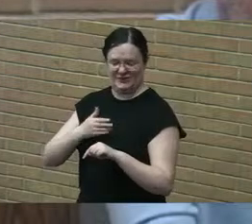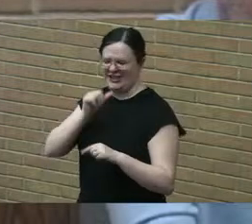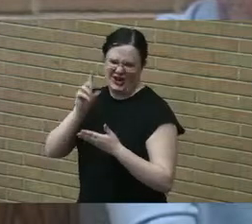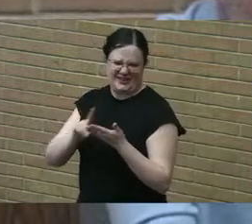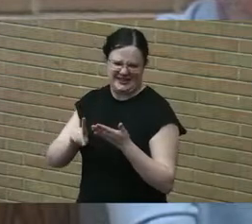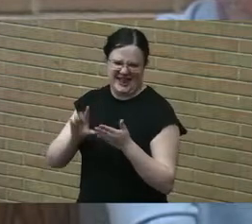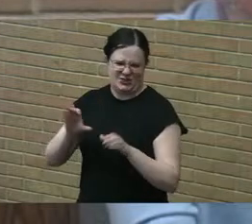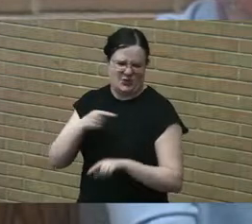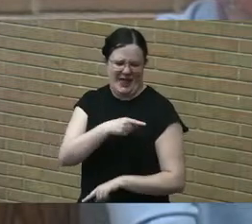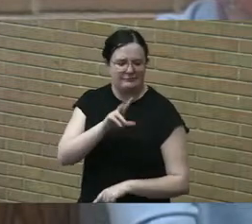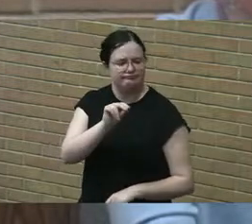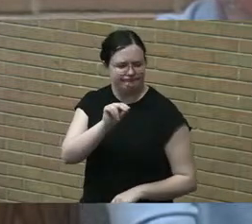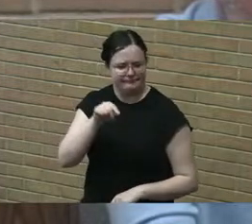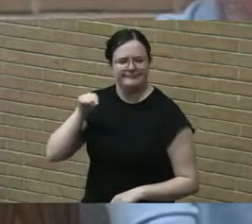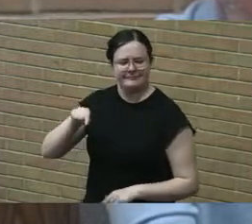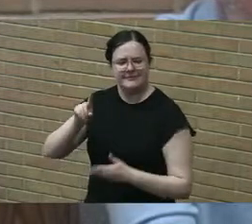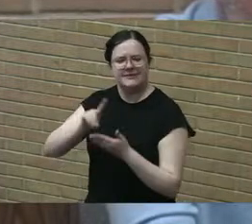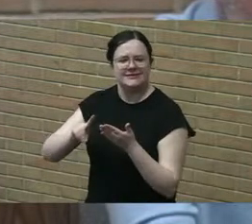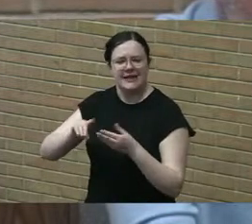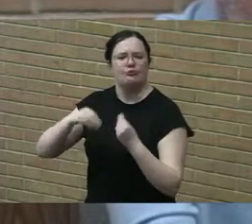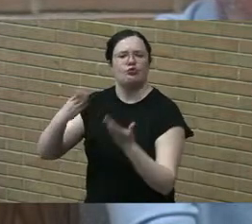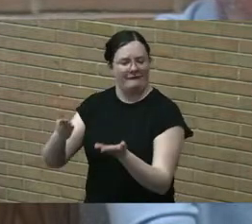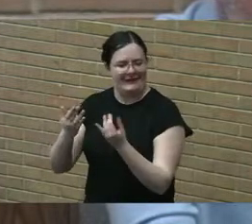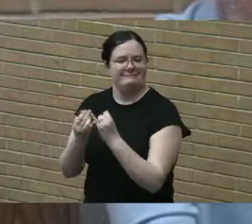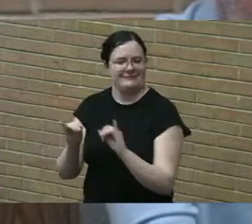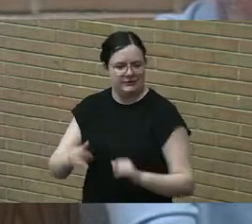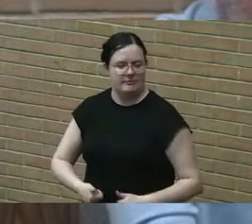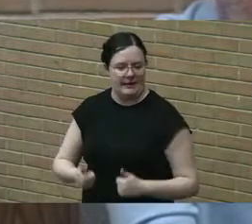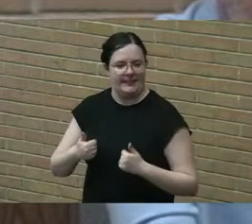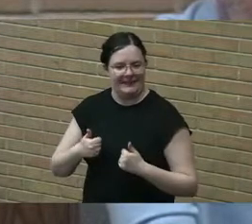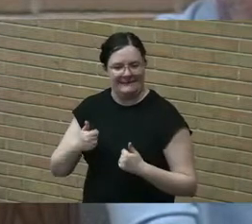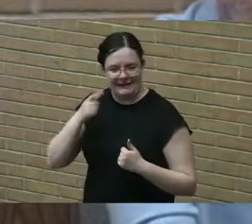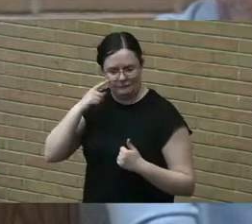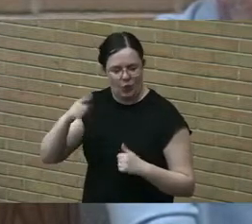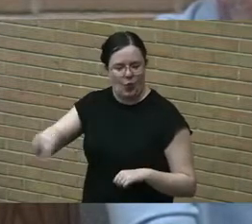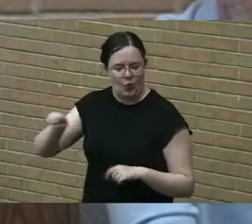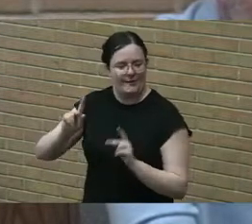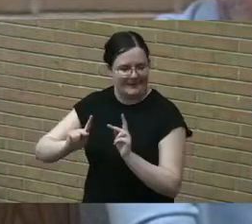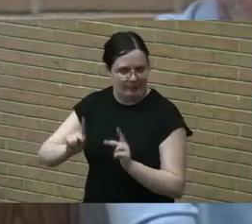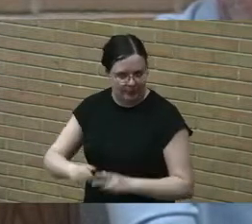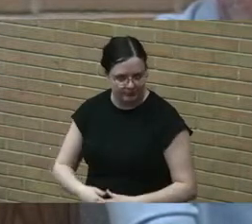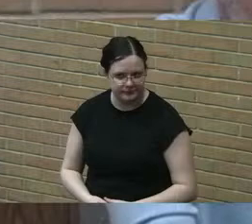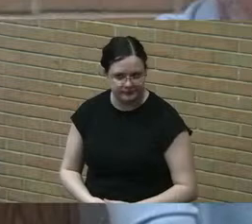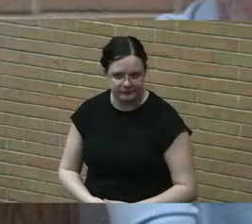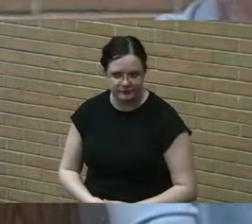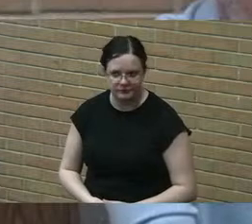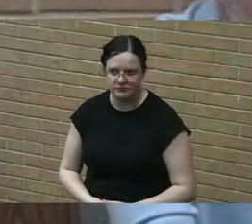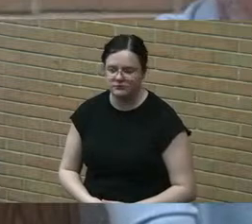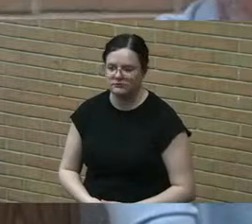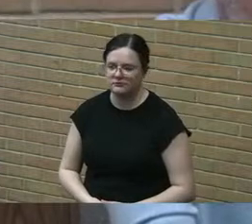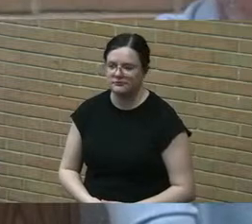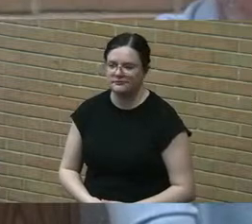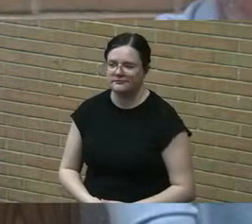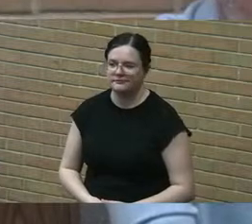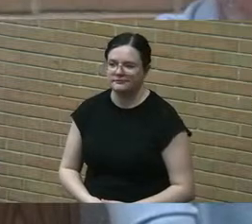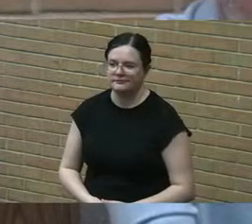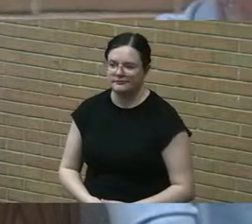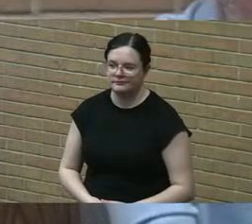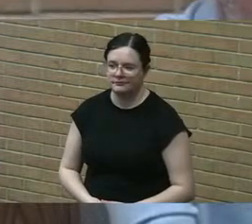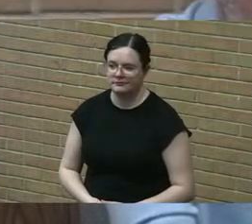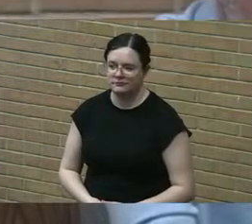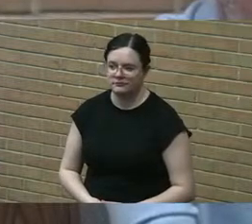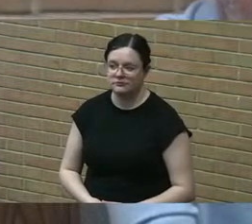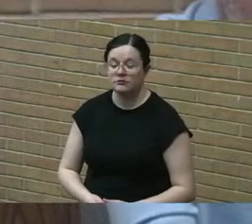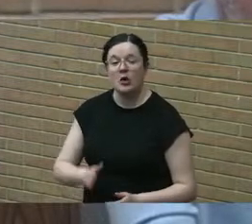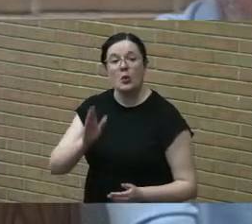This is designed to provide independent living for people. There will be some